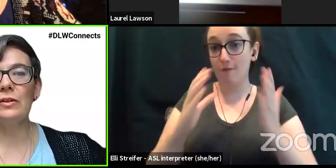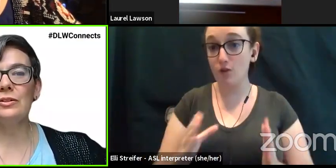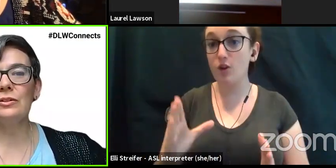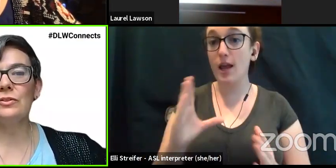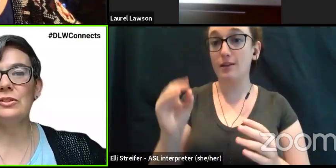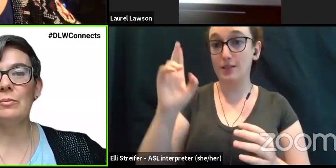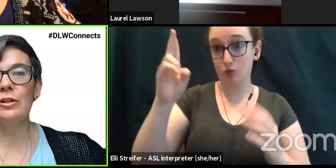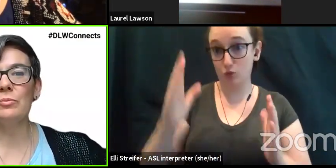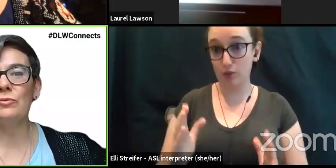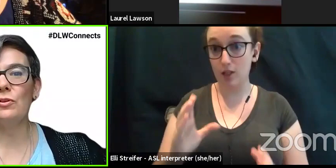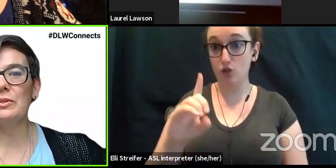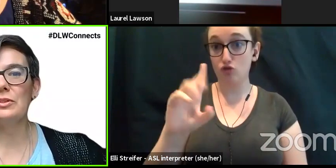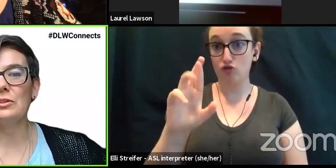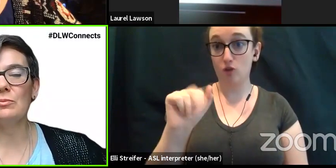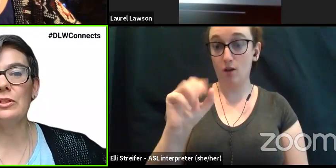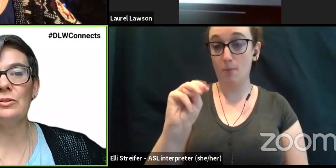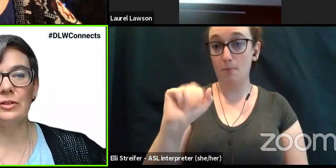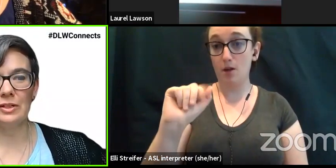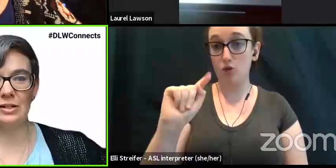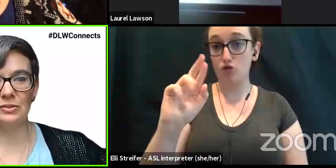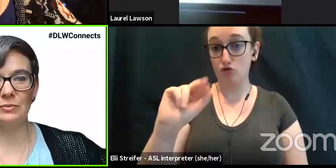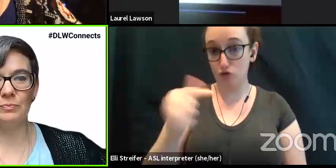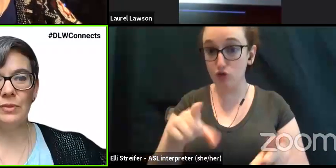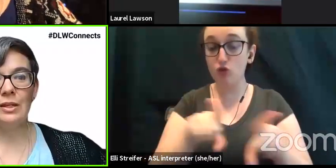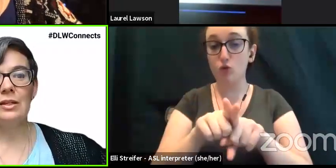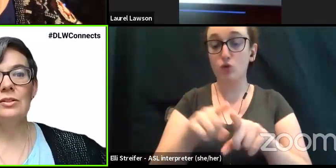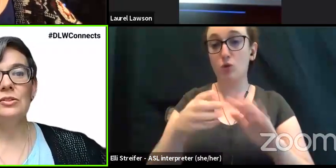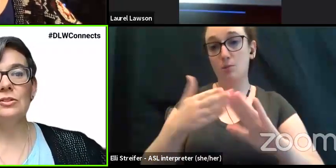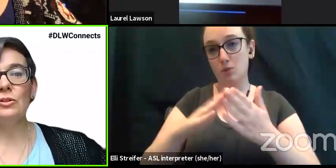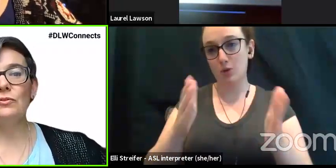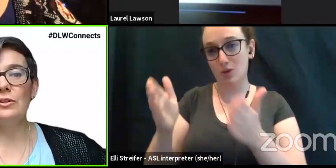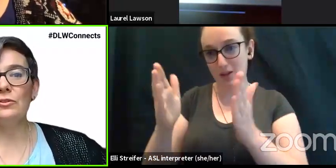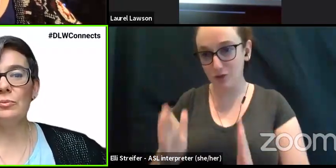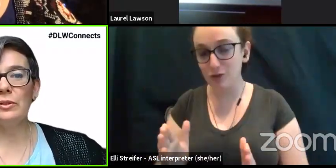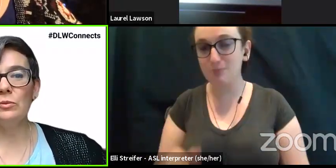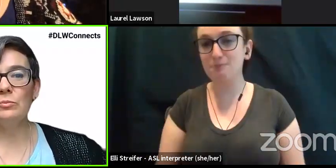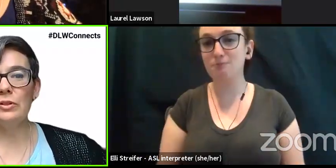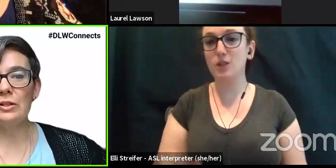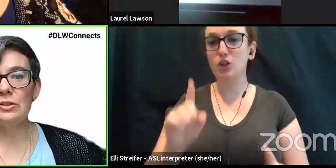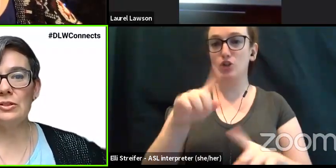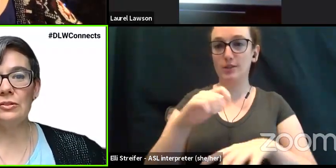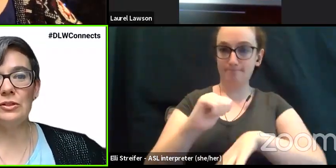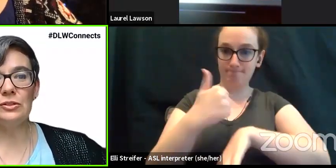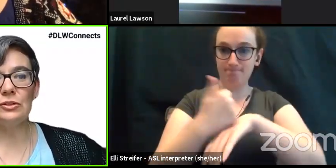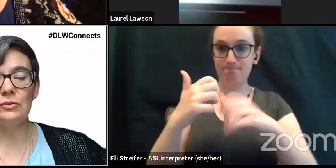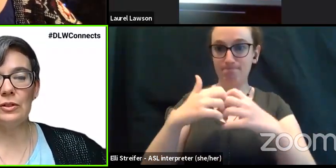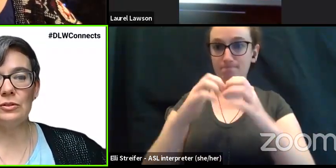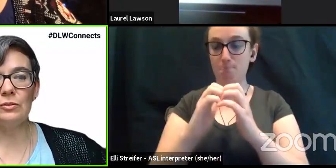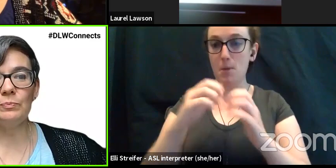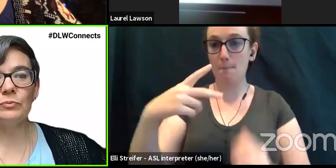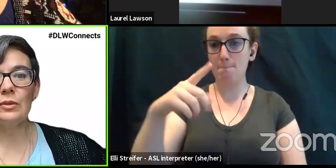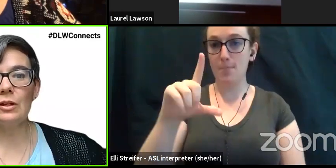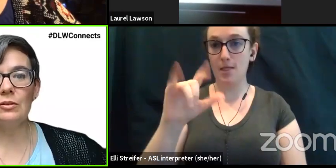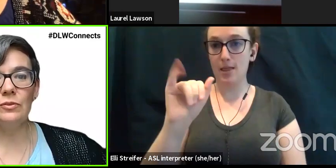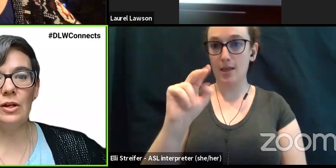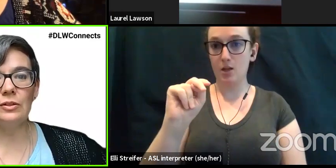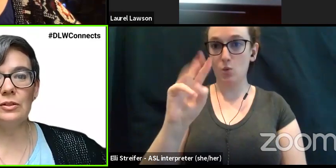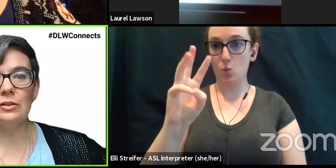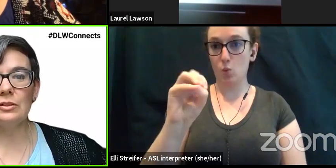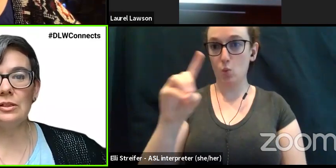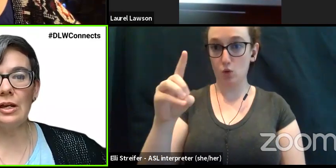as a curator of contemporary performance and community organizer. She's the co-founder of Plain Wood Productions and artistic director